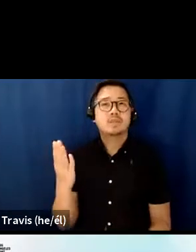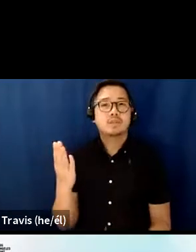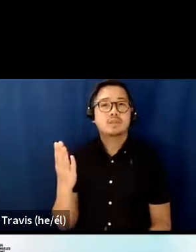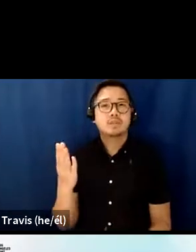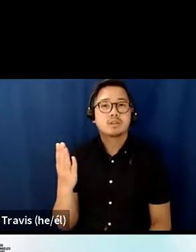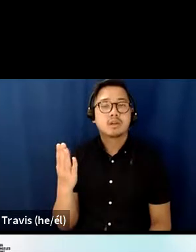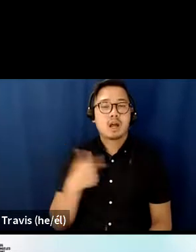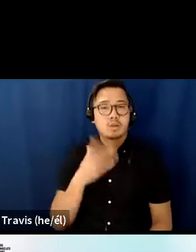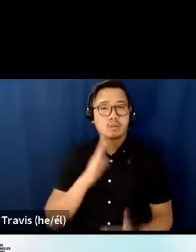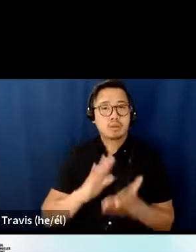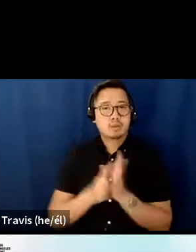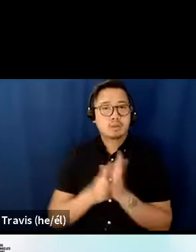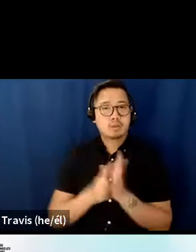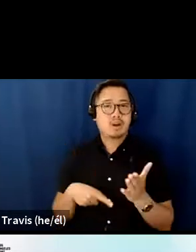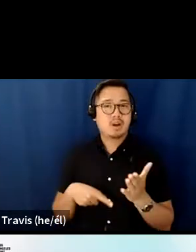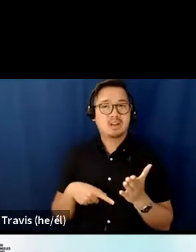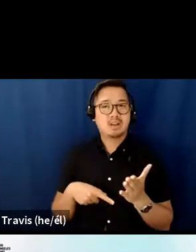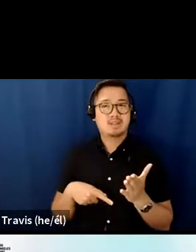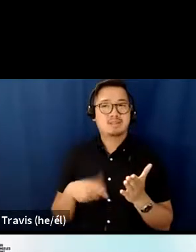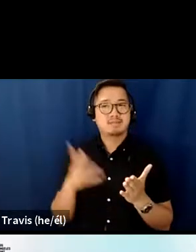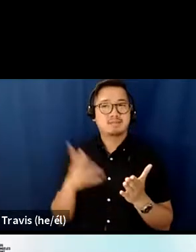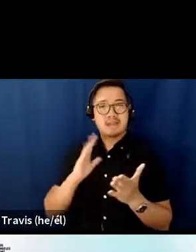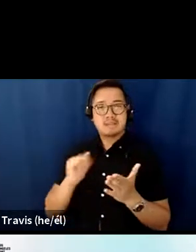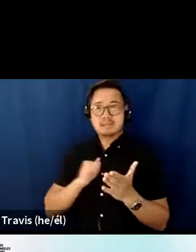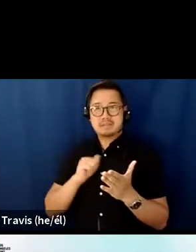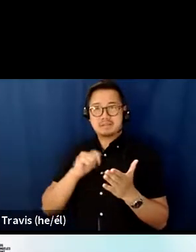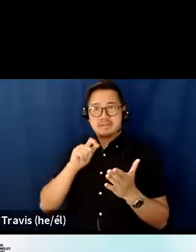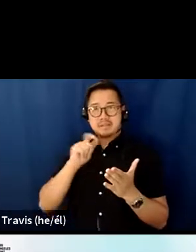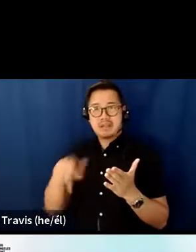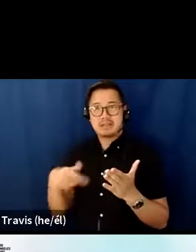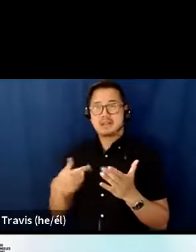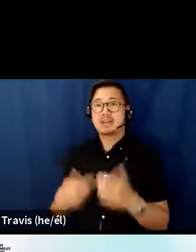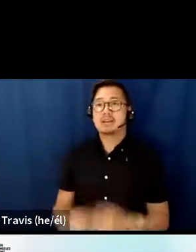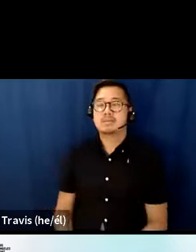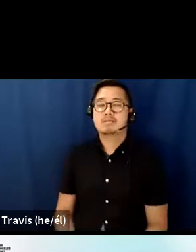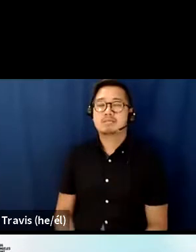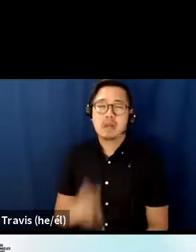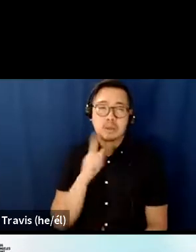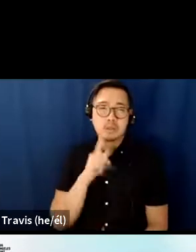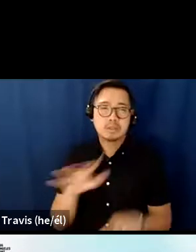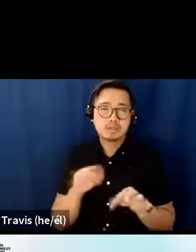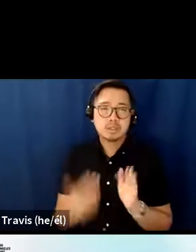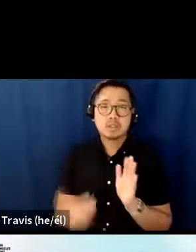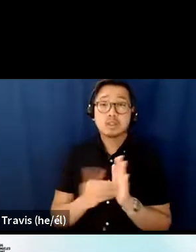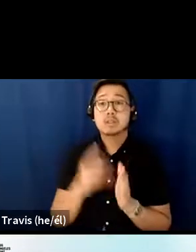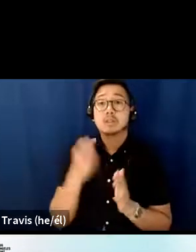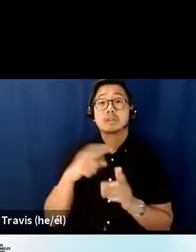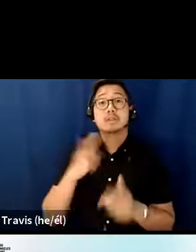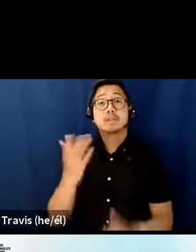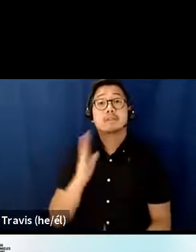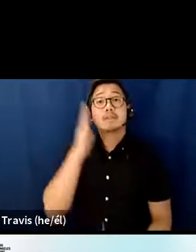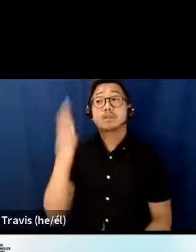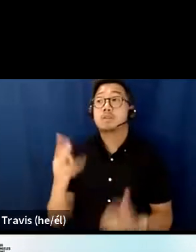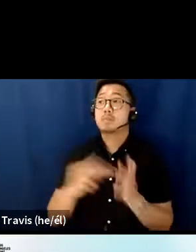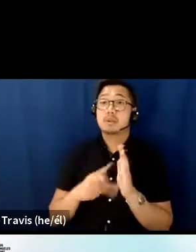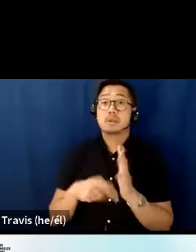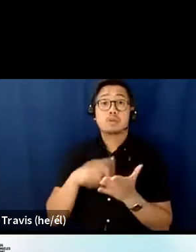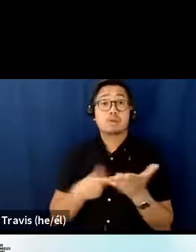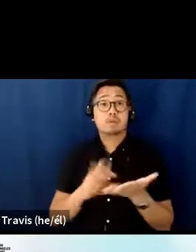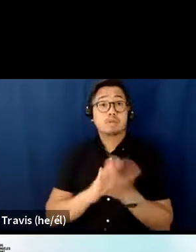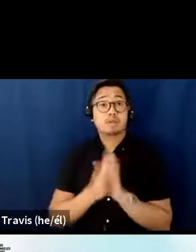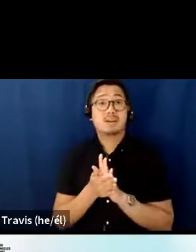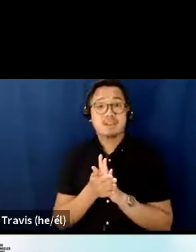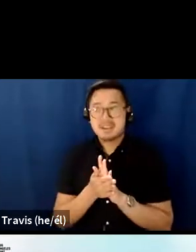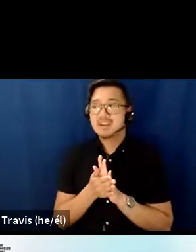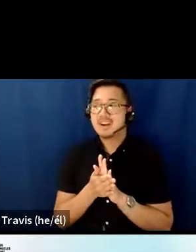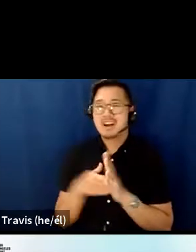have. I'll say it again. You will be exactly who you need to be to give you what you never had, because you're the only one that